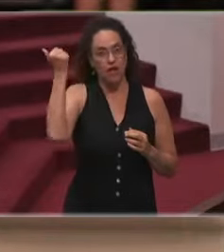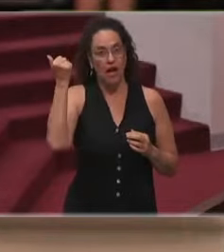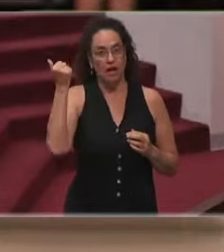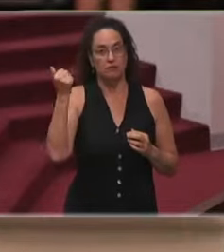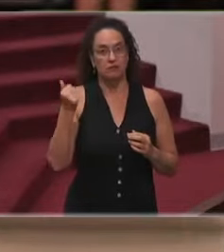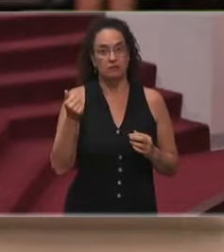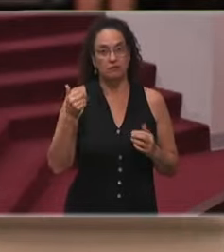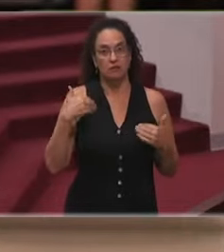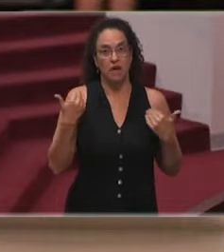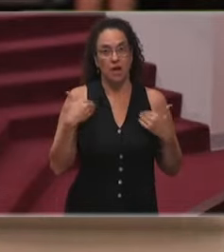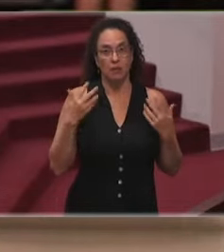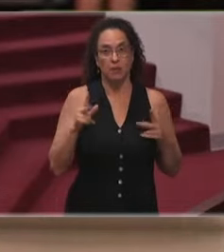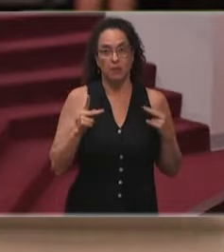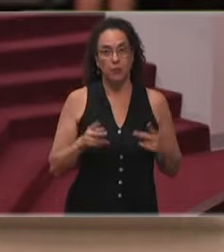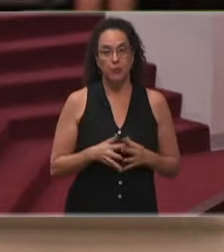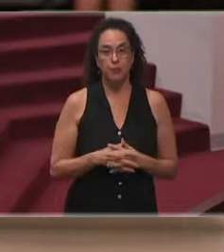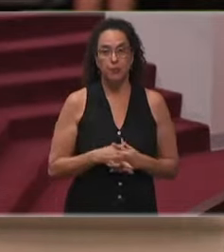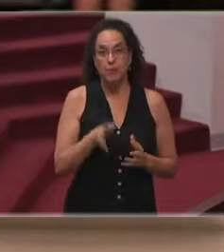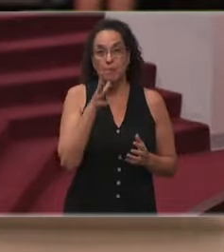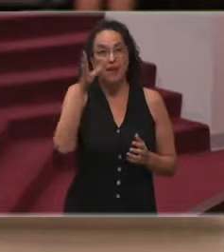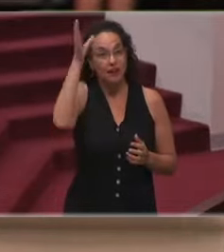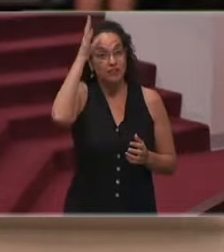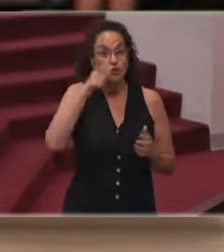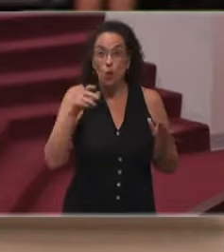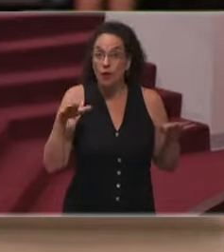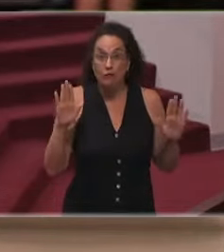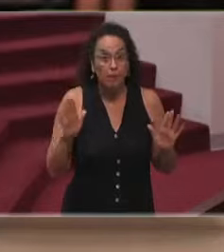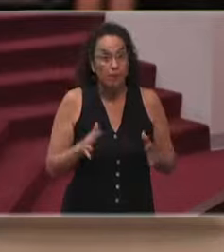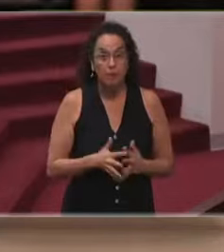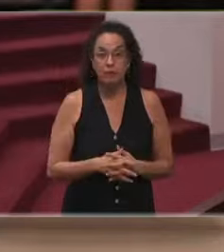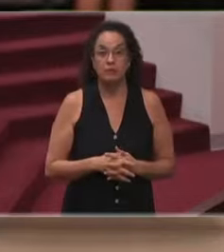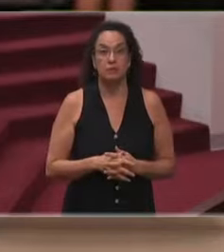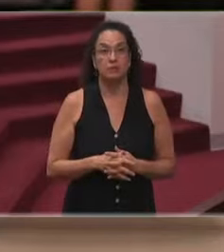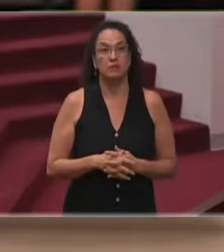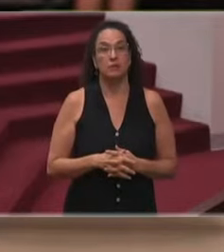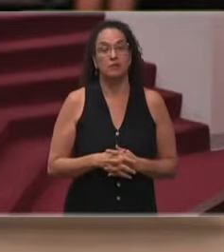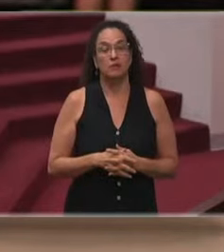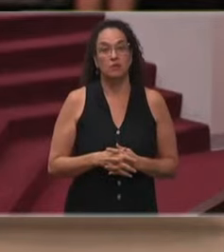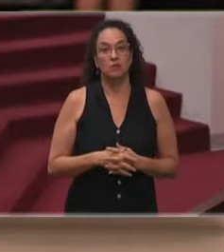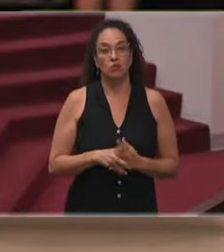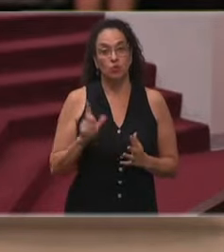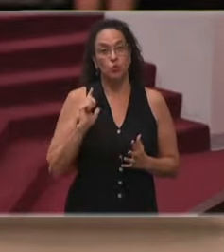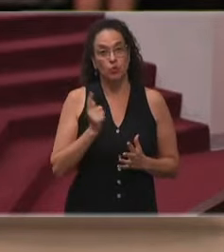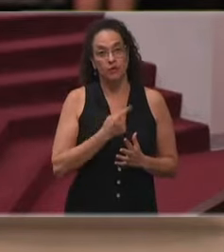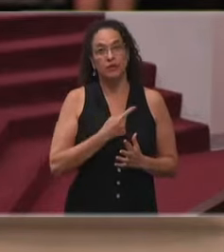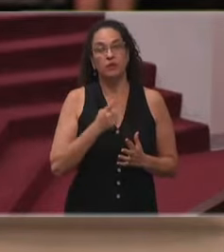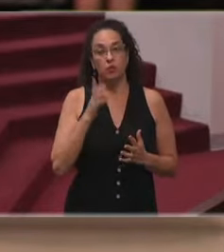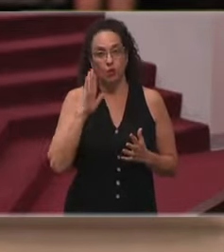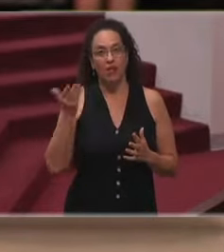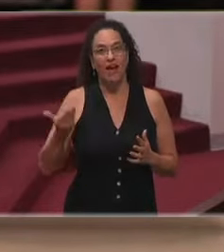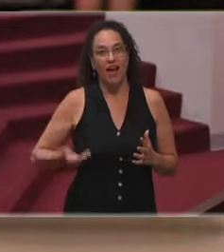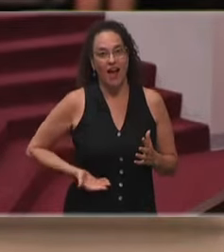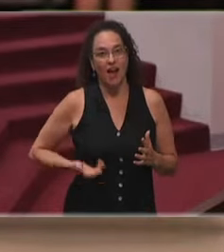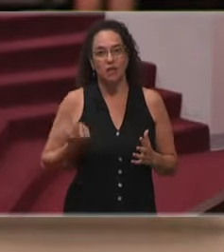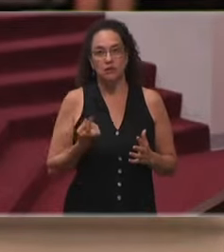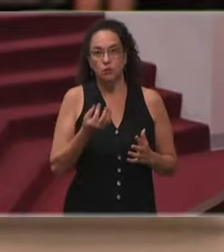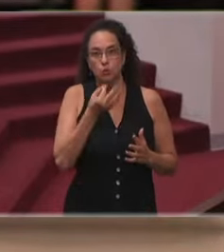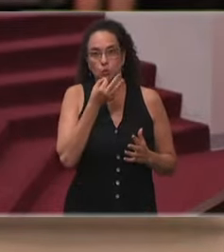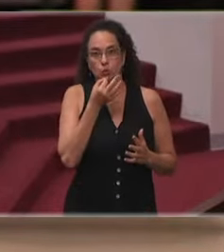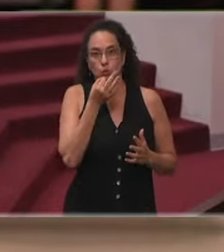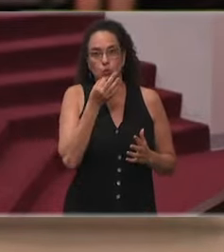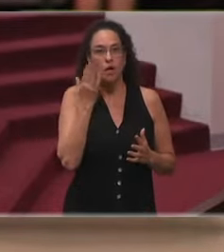forgotten. And so, until we meet that obligation of hiring someone, and I know